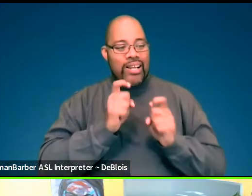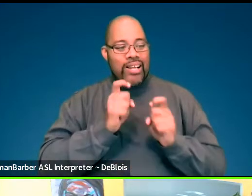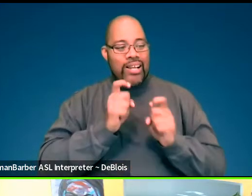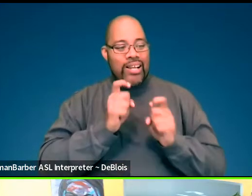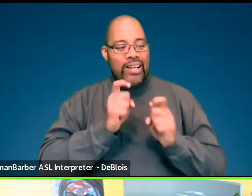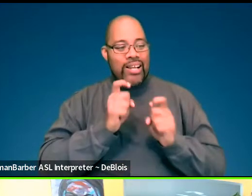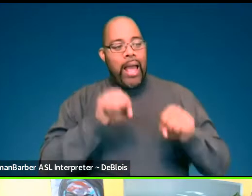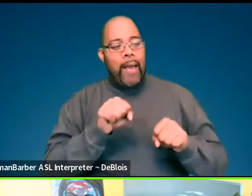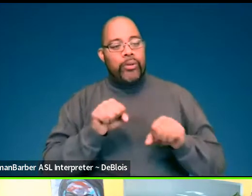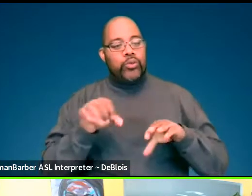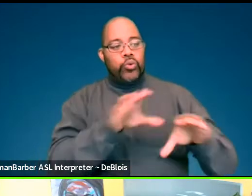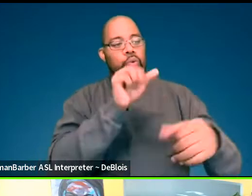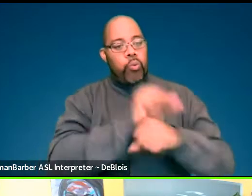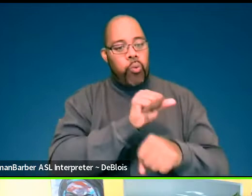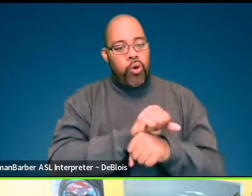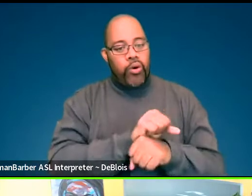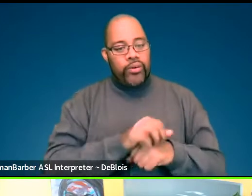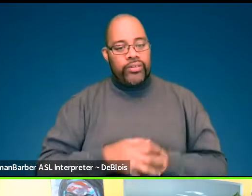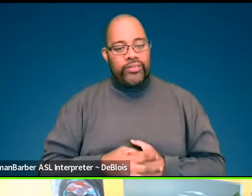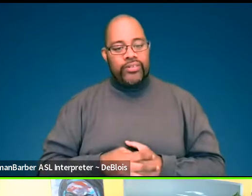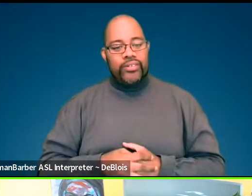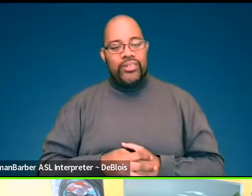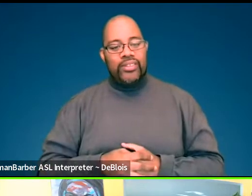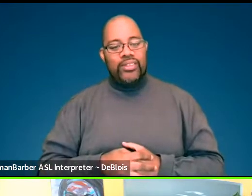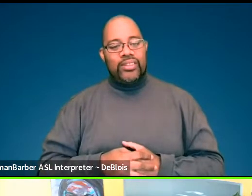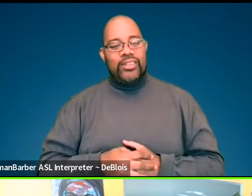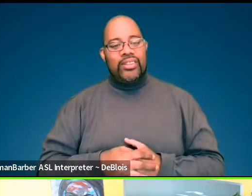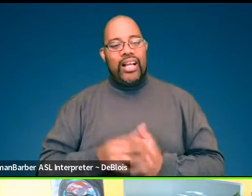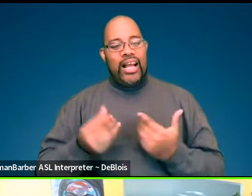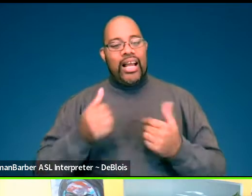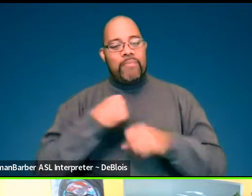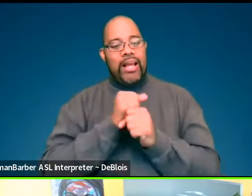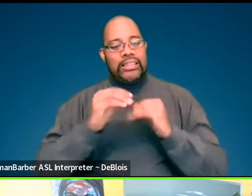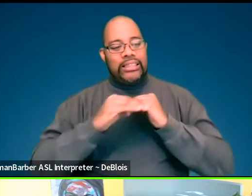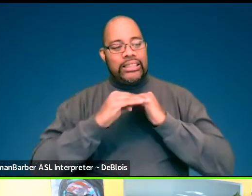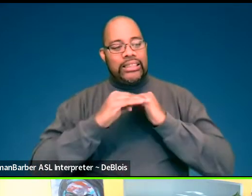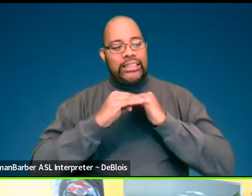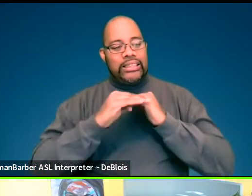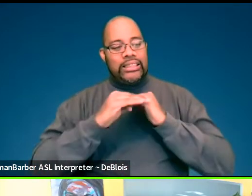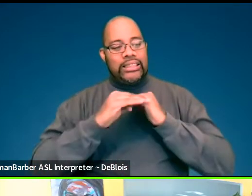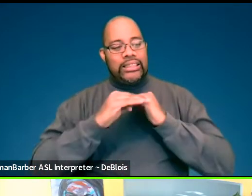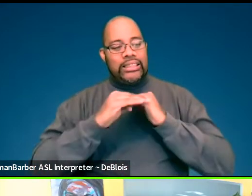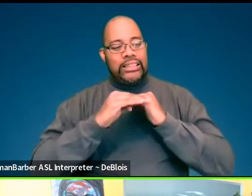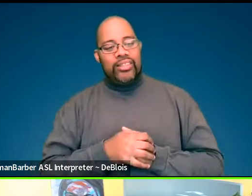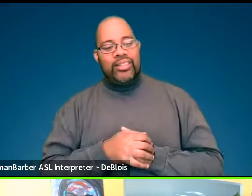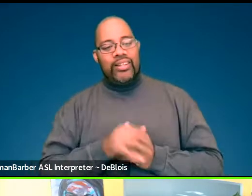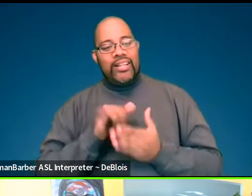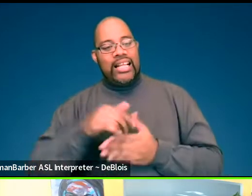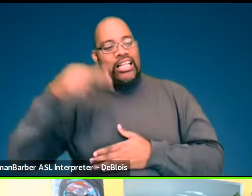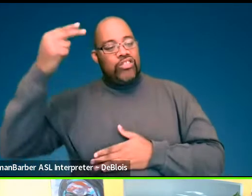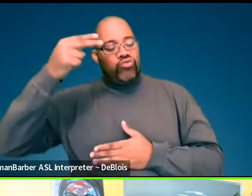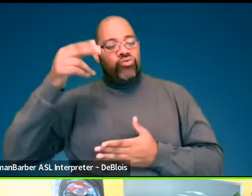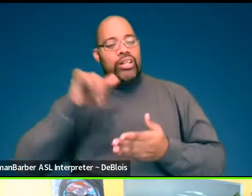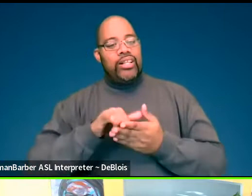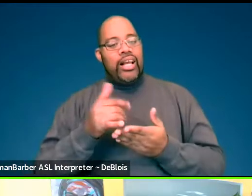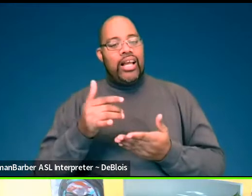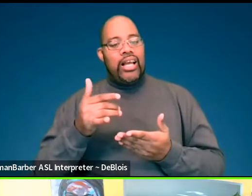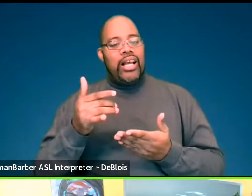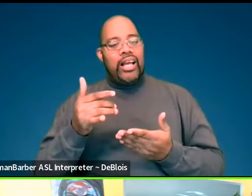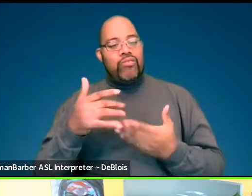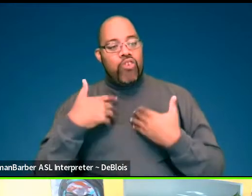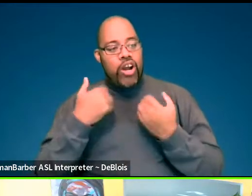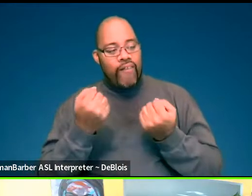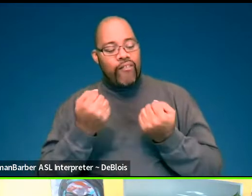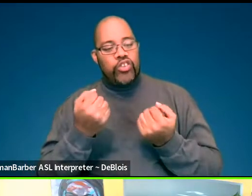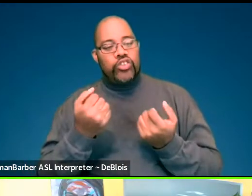able to do this work and create a sustainable project where, you know, the history that's like recovered